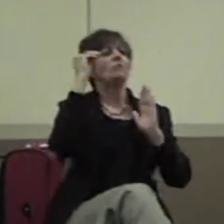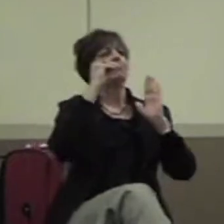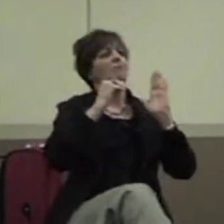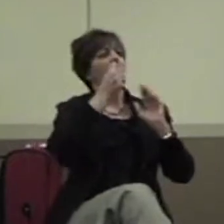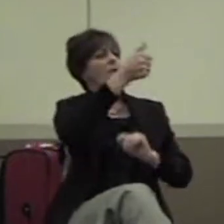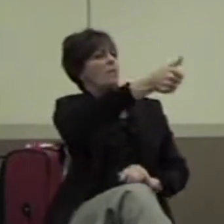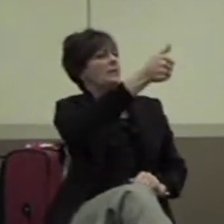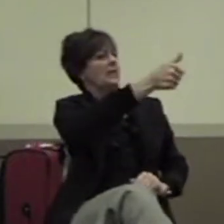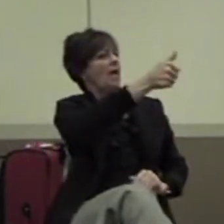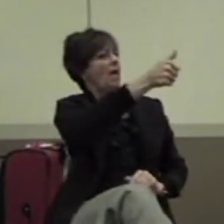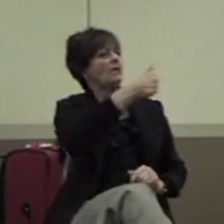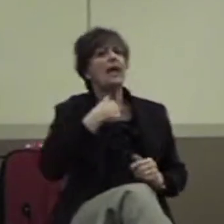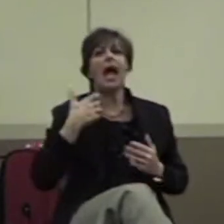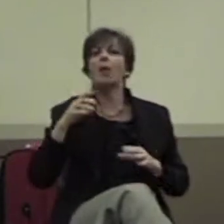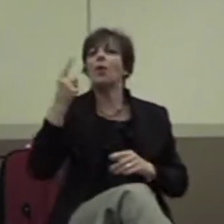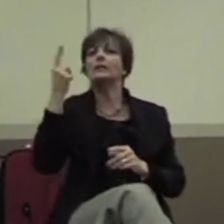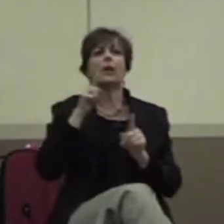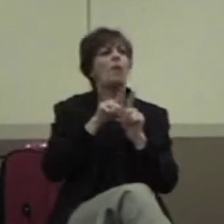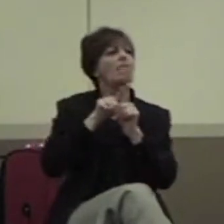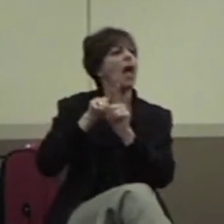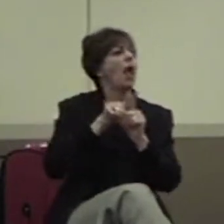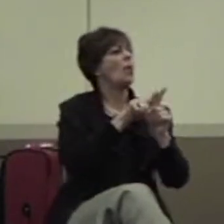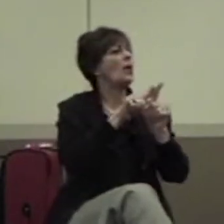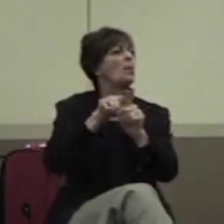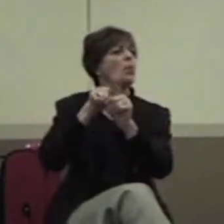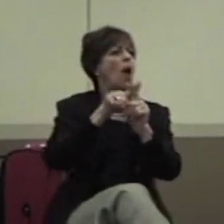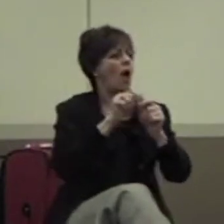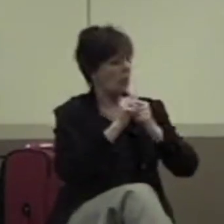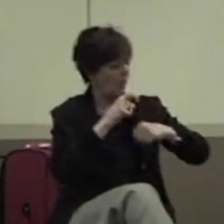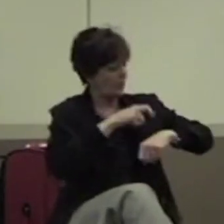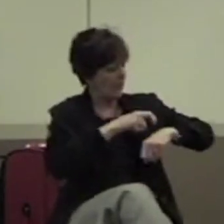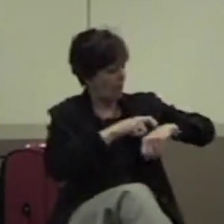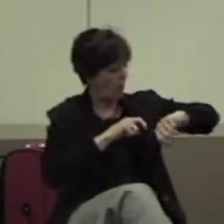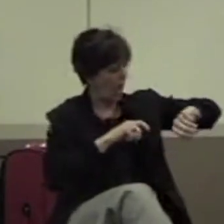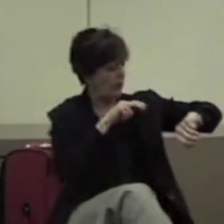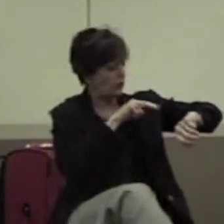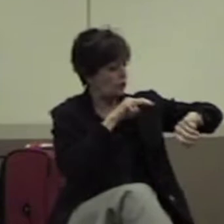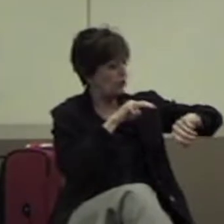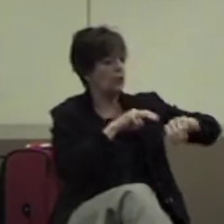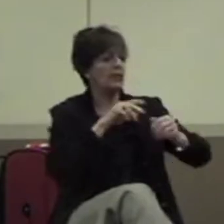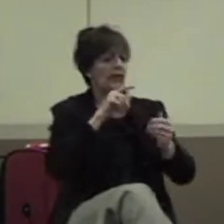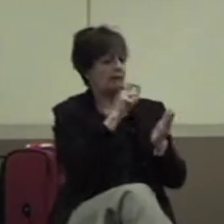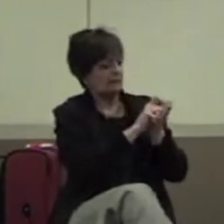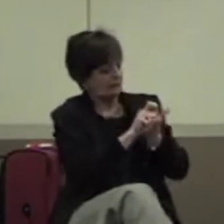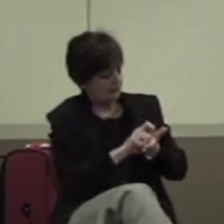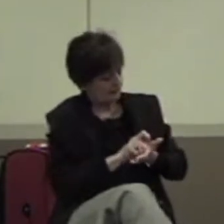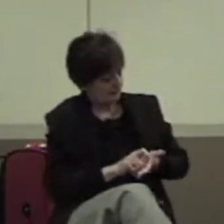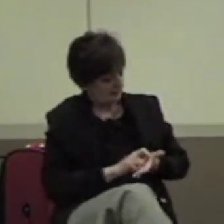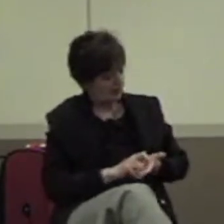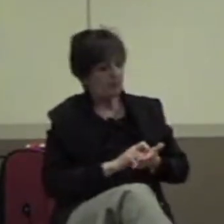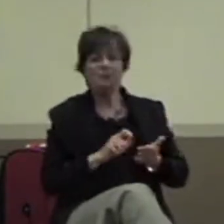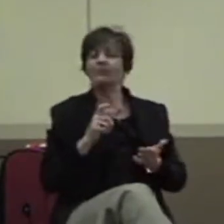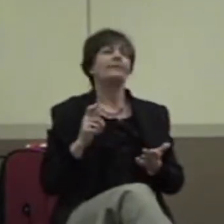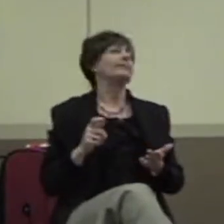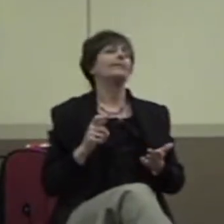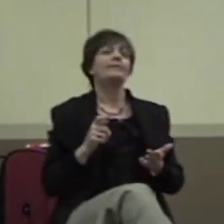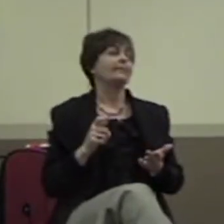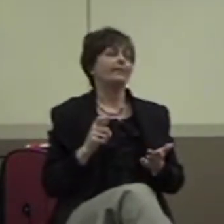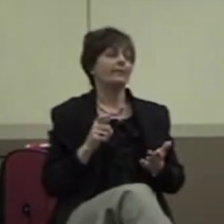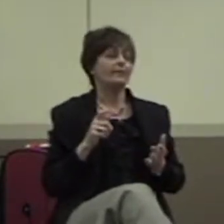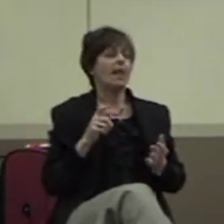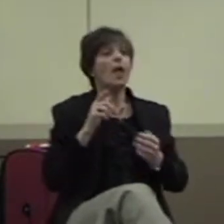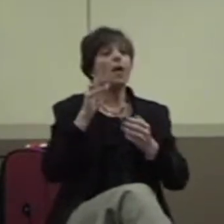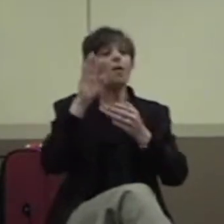own data. I don't like somebody following this kid around with a stopwatch and a clipboard and pencils and strings hanging off. Because by